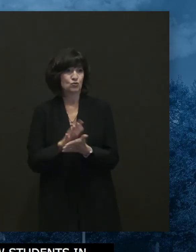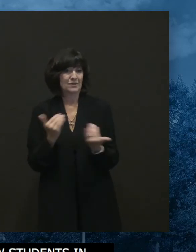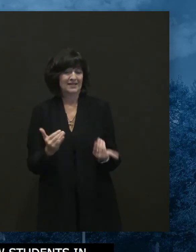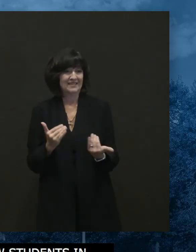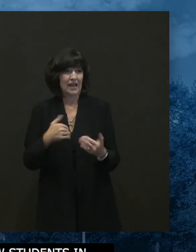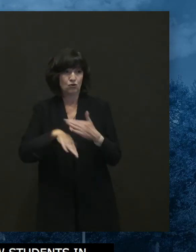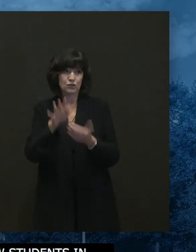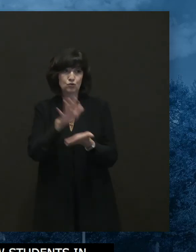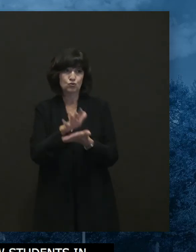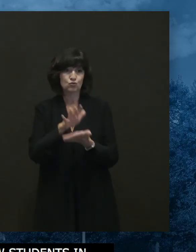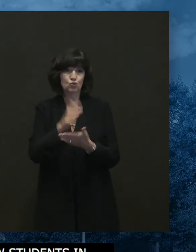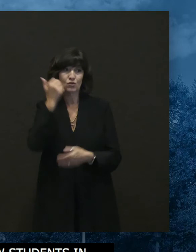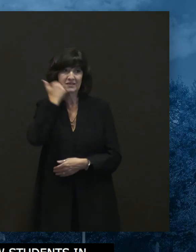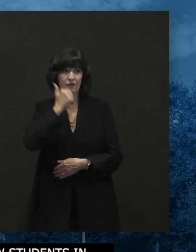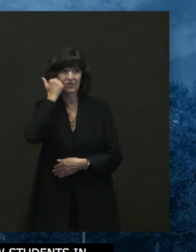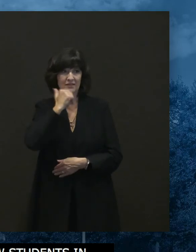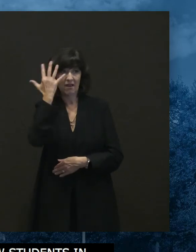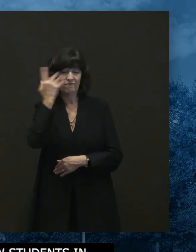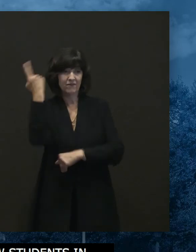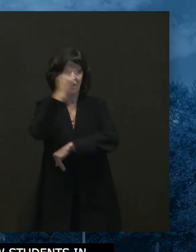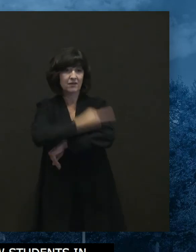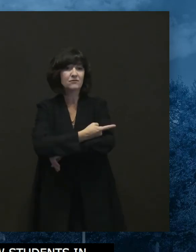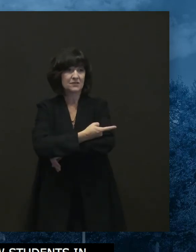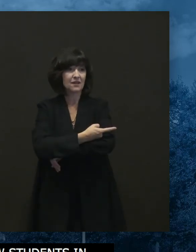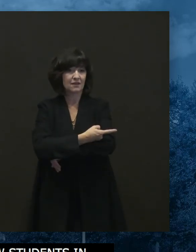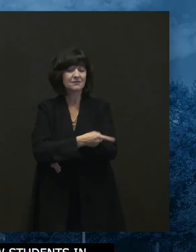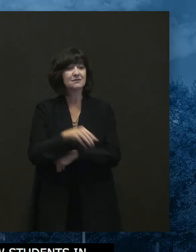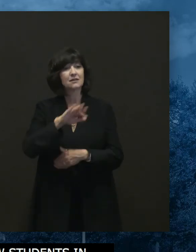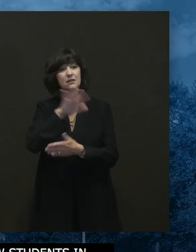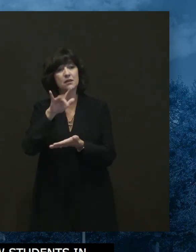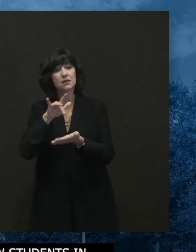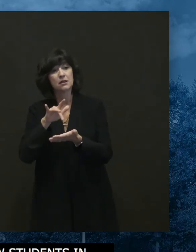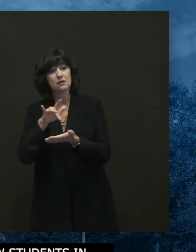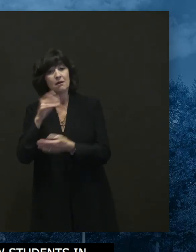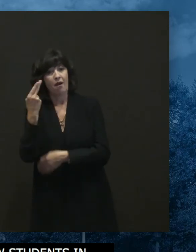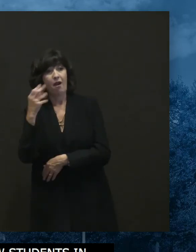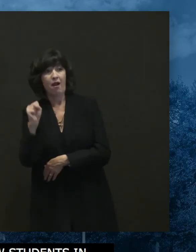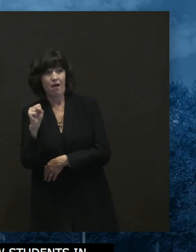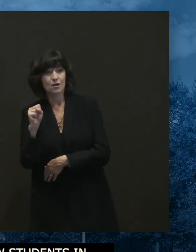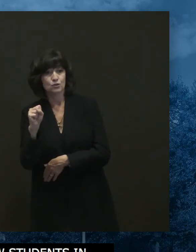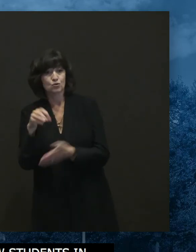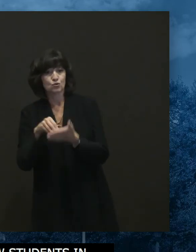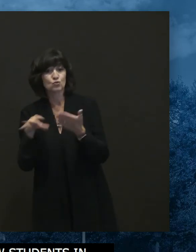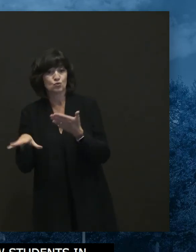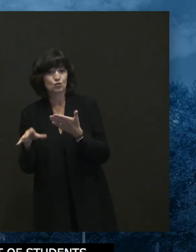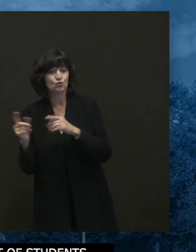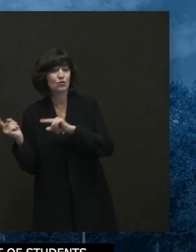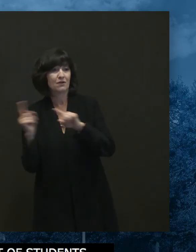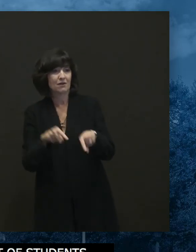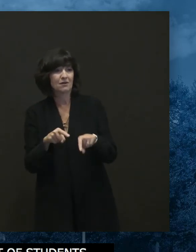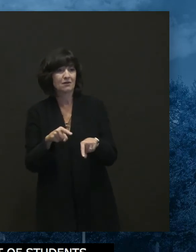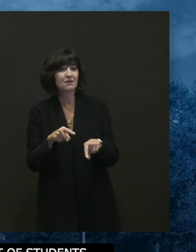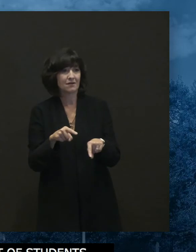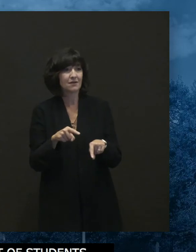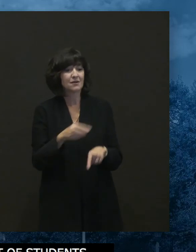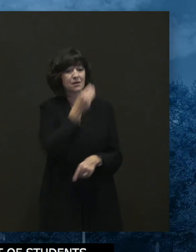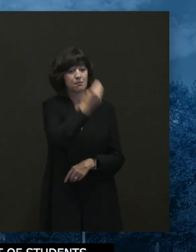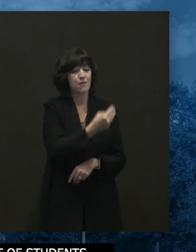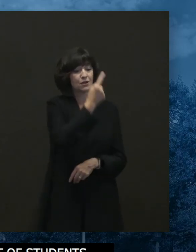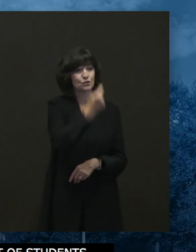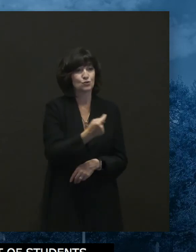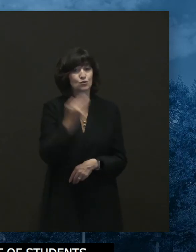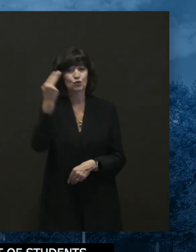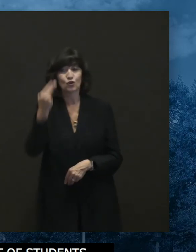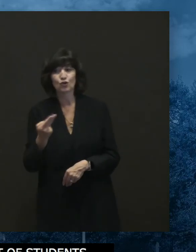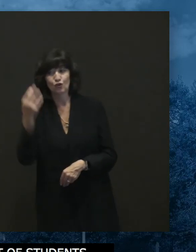day, 5 days a week. And their secondary students are coming in either Monday, Tuesday, or Thursday, Friday. So they